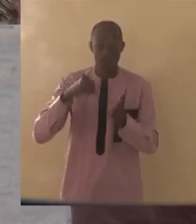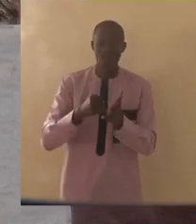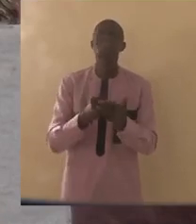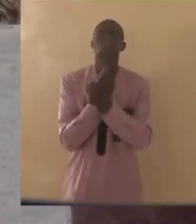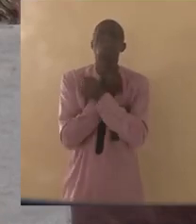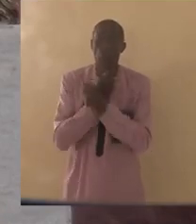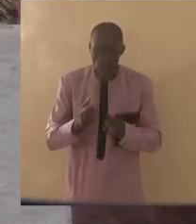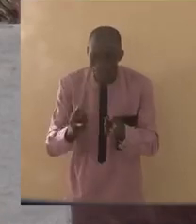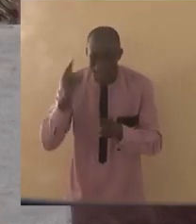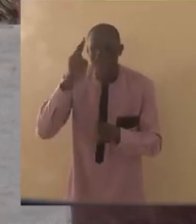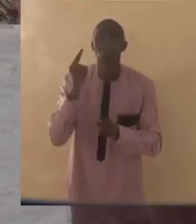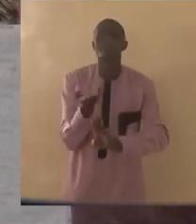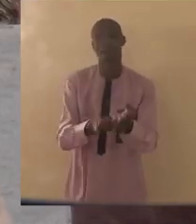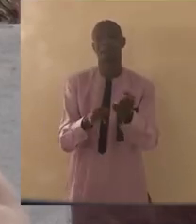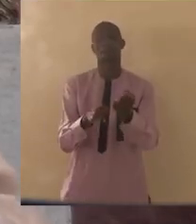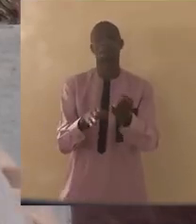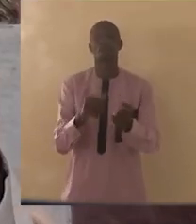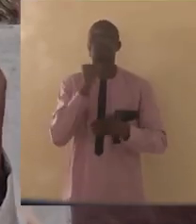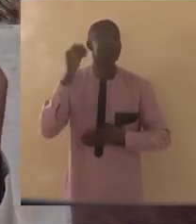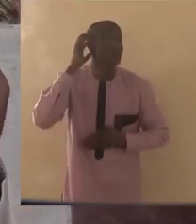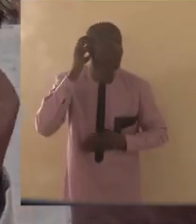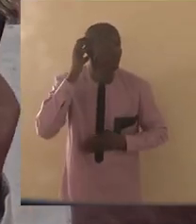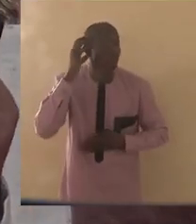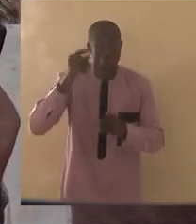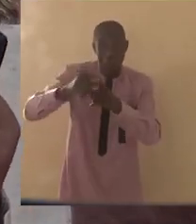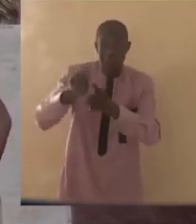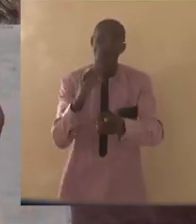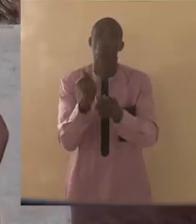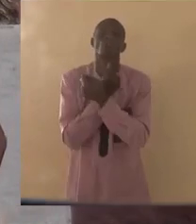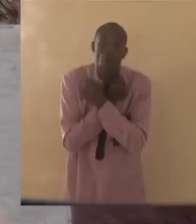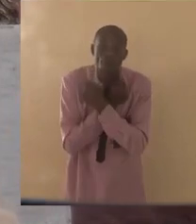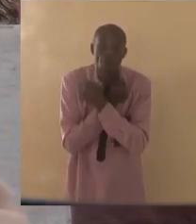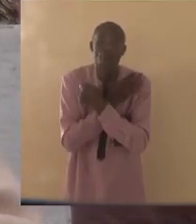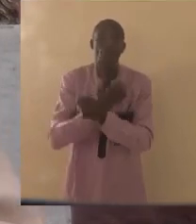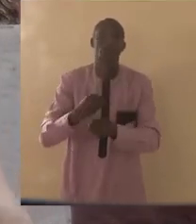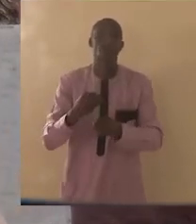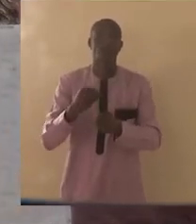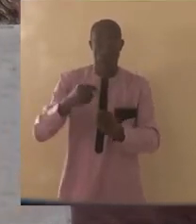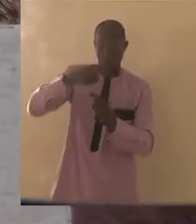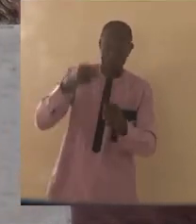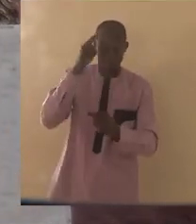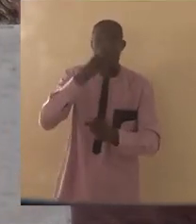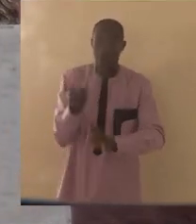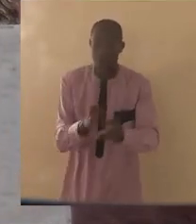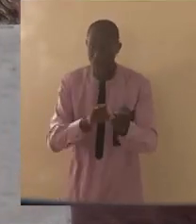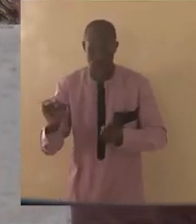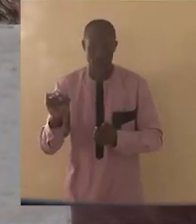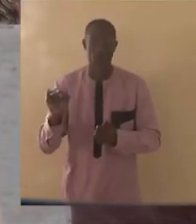a loving way that he died? Didn't you hear words of love and affection when he was dying?